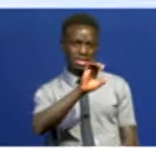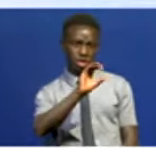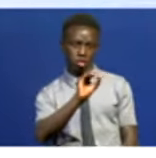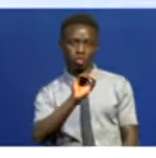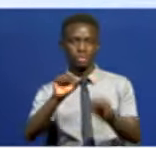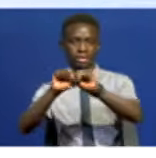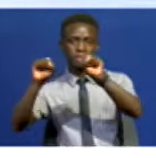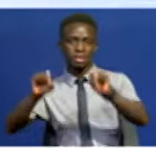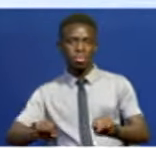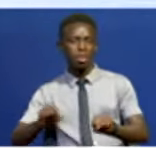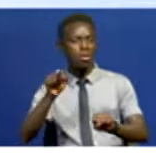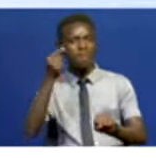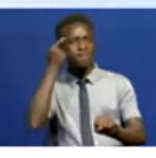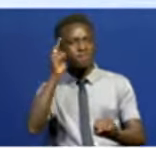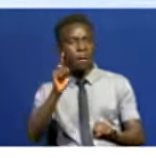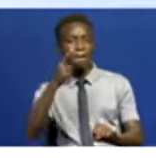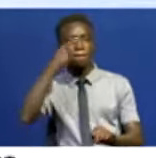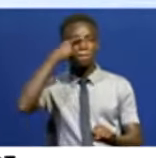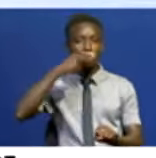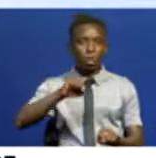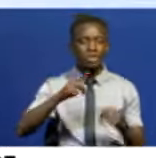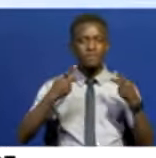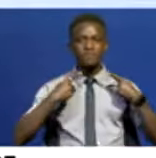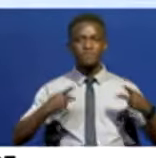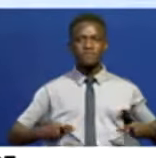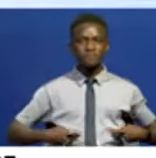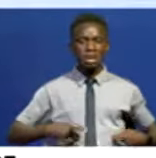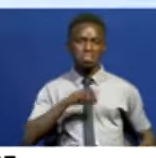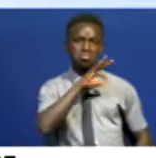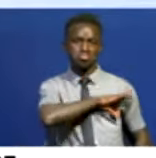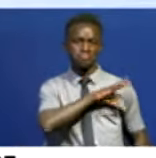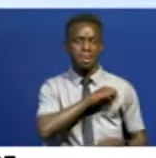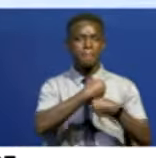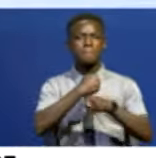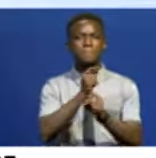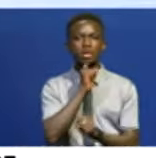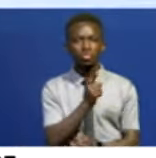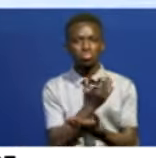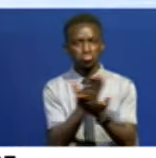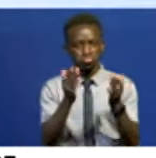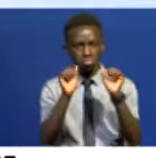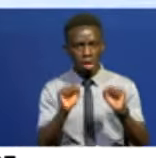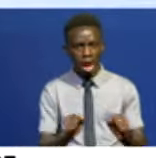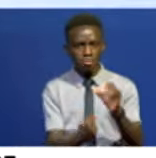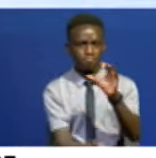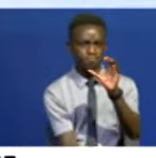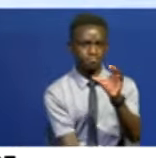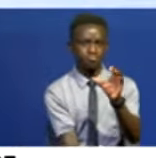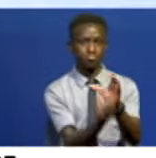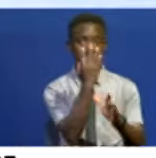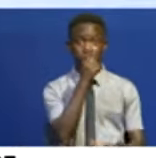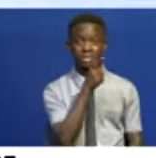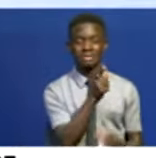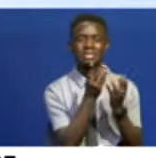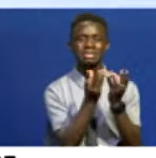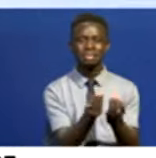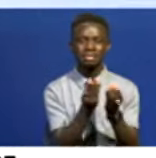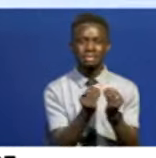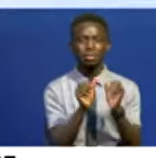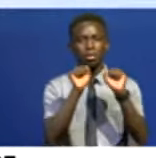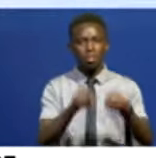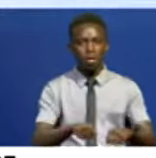policies and fiscal incentives to ensure that you can set up camp easily and be able to